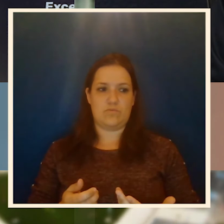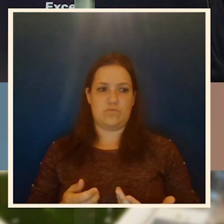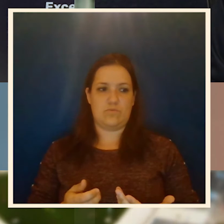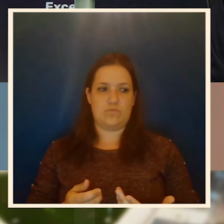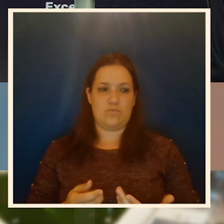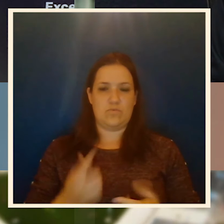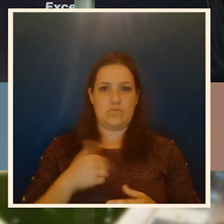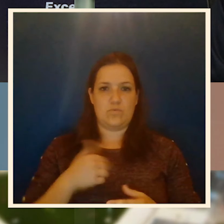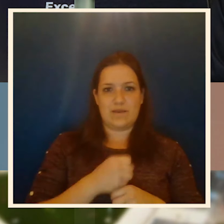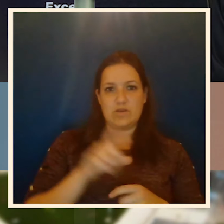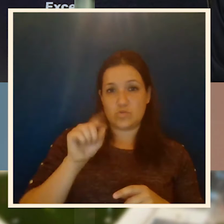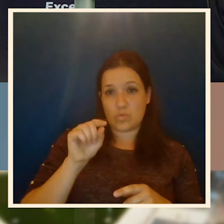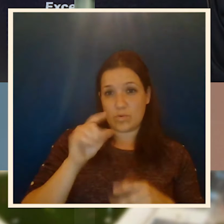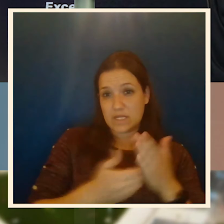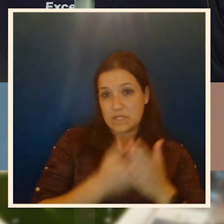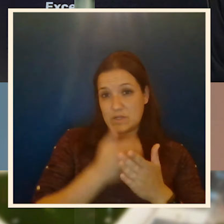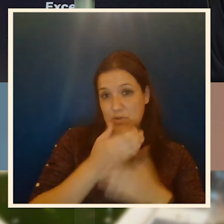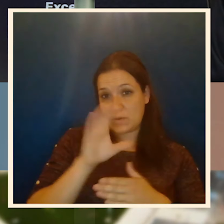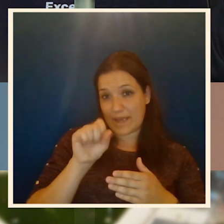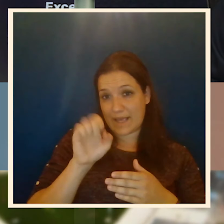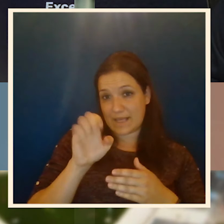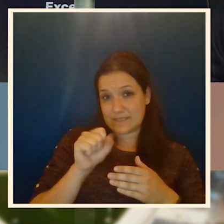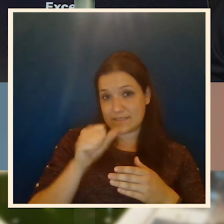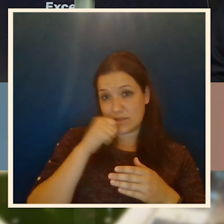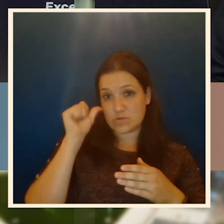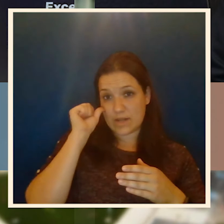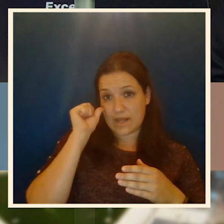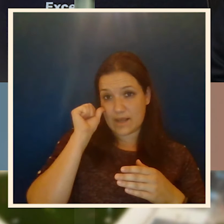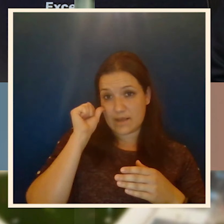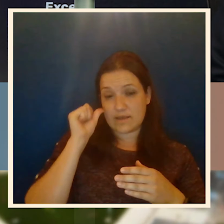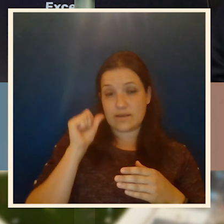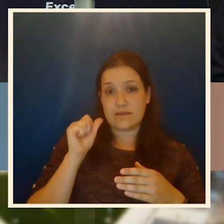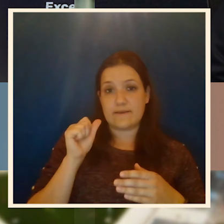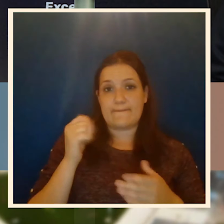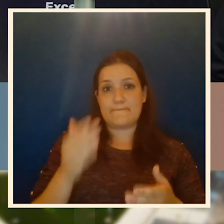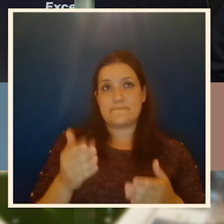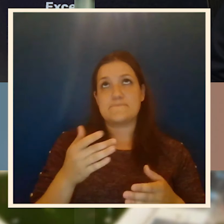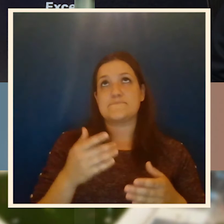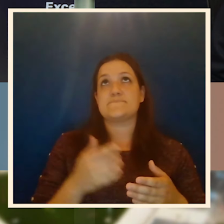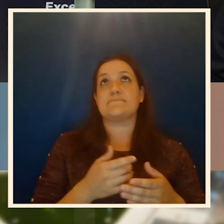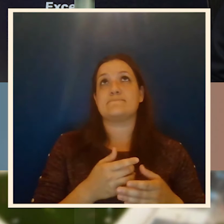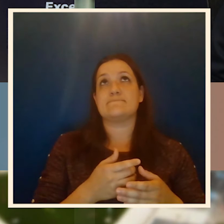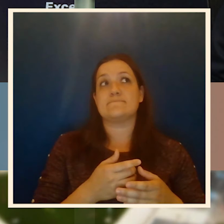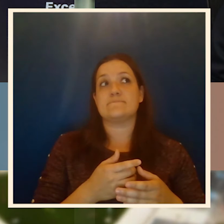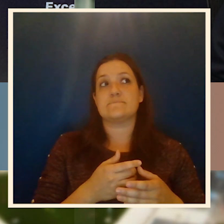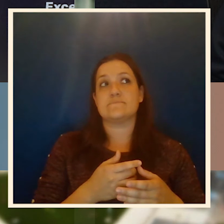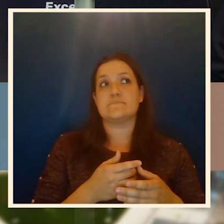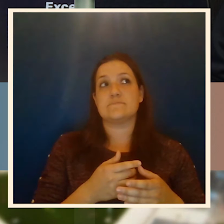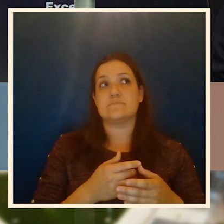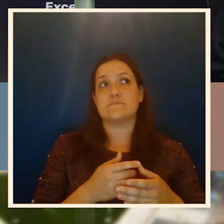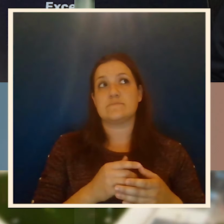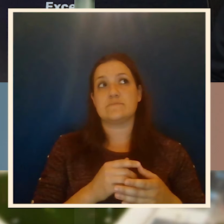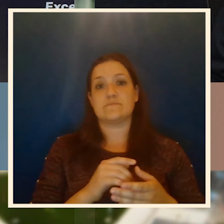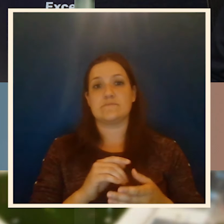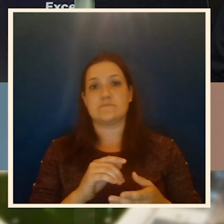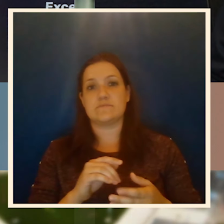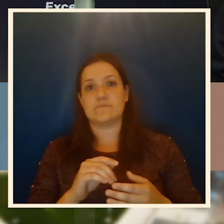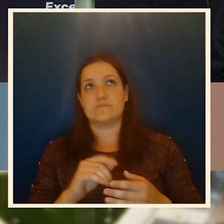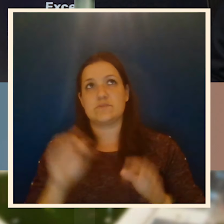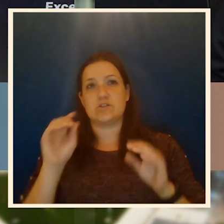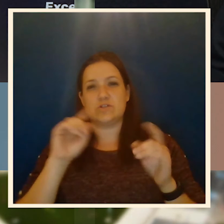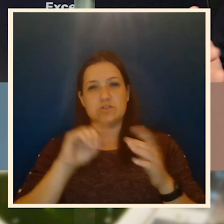show the number of daily new cases. So the fact that we hit 20 new cases